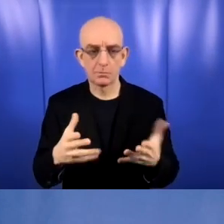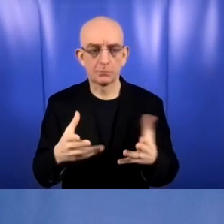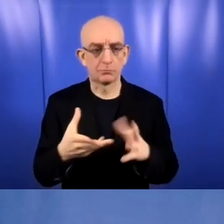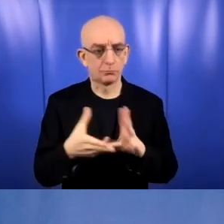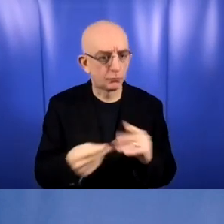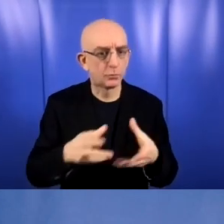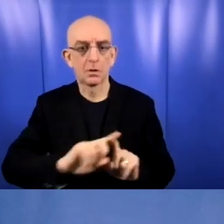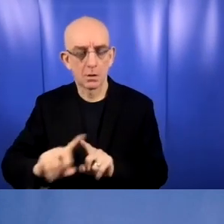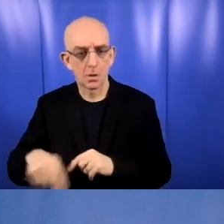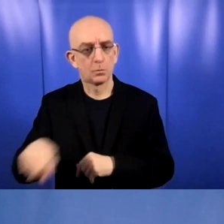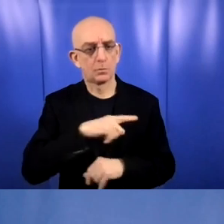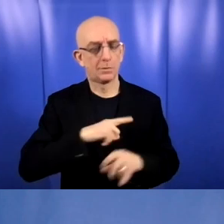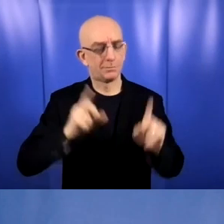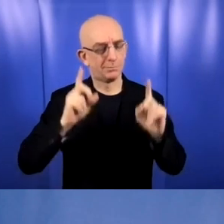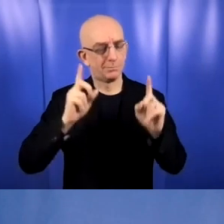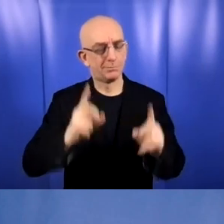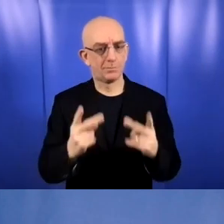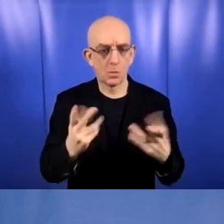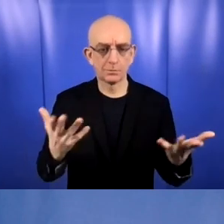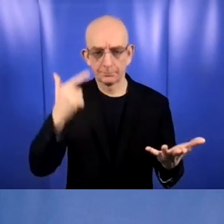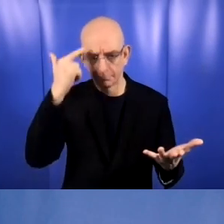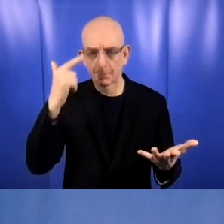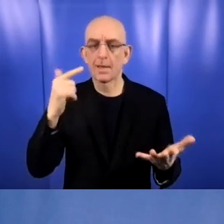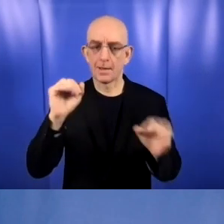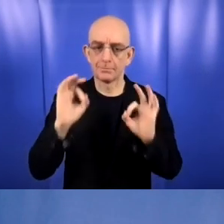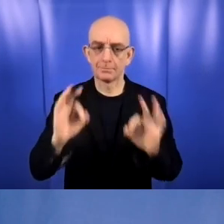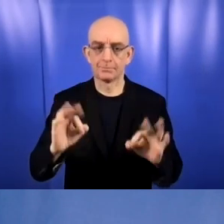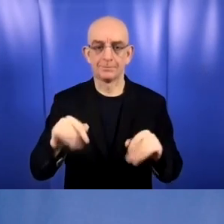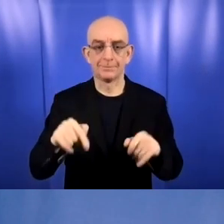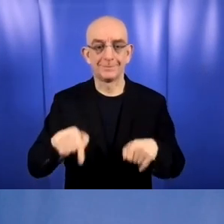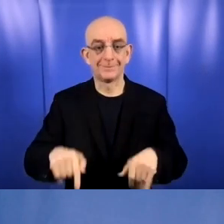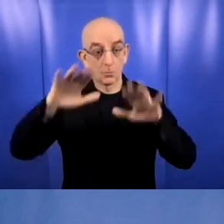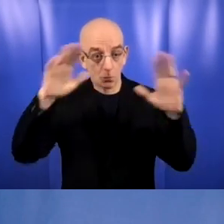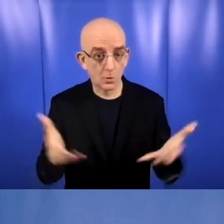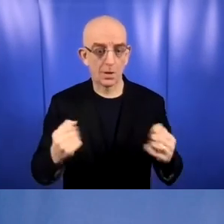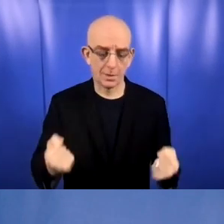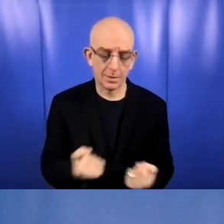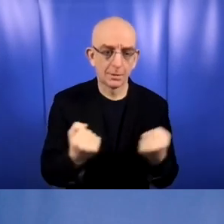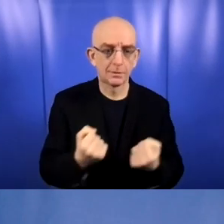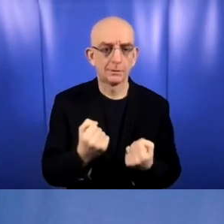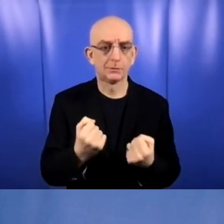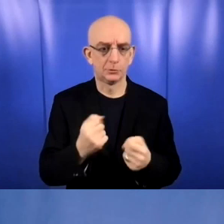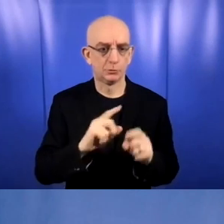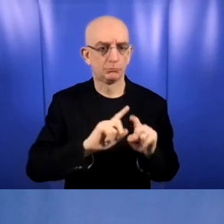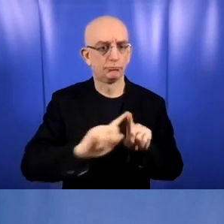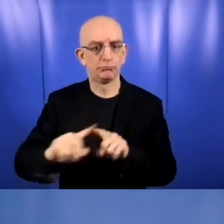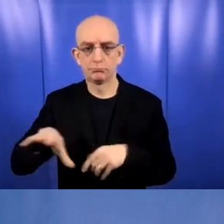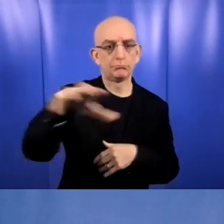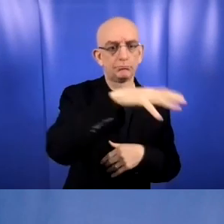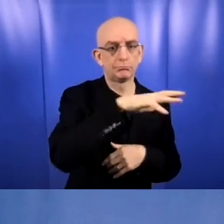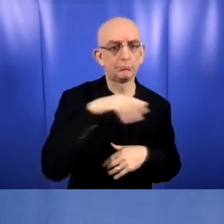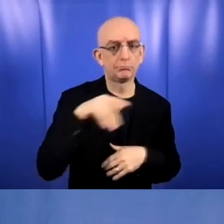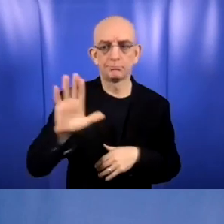experiences. I should say that the international community as a whole also includes academics who